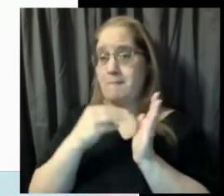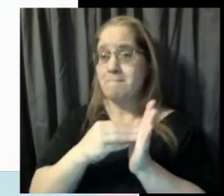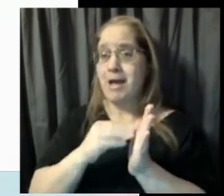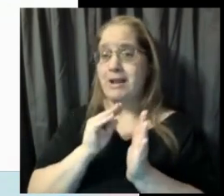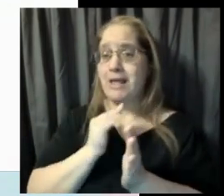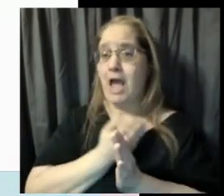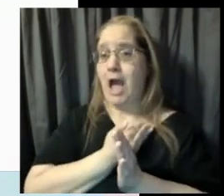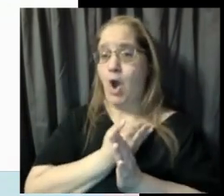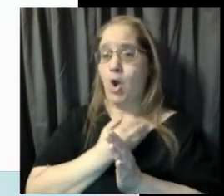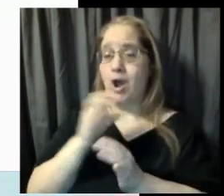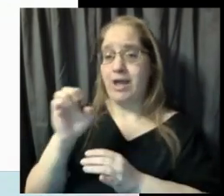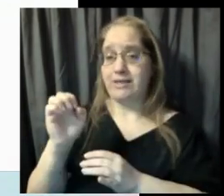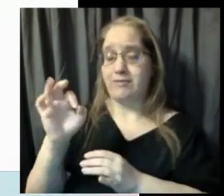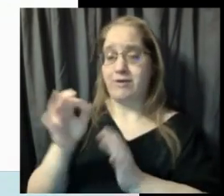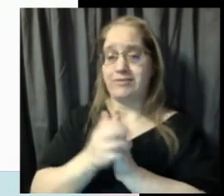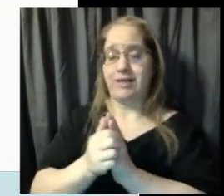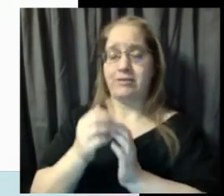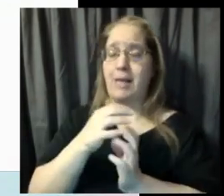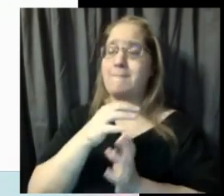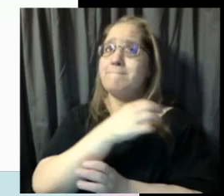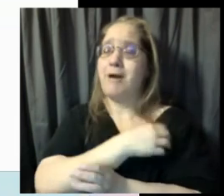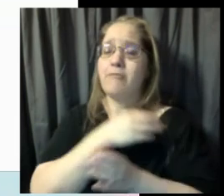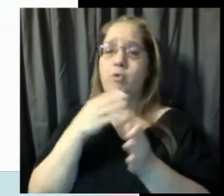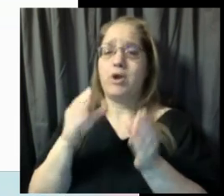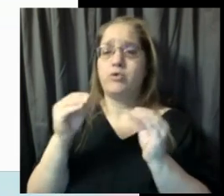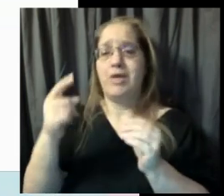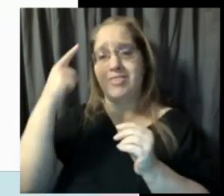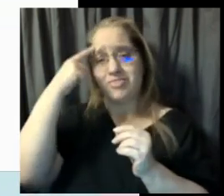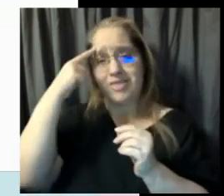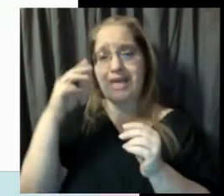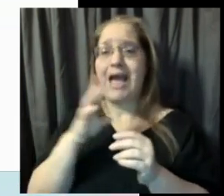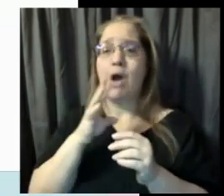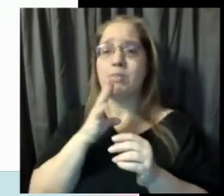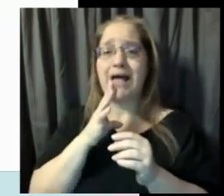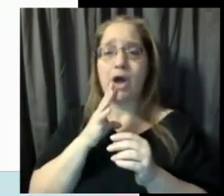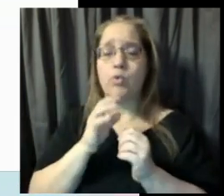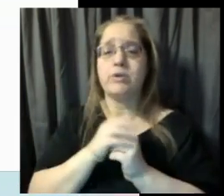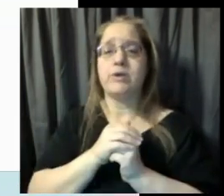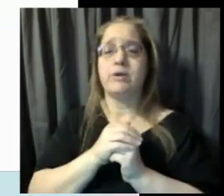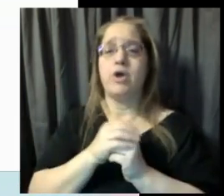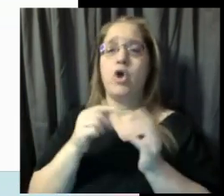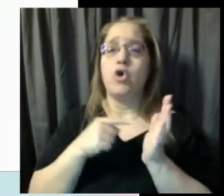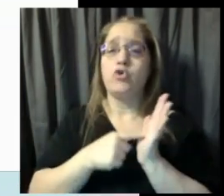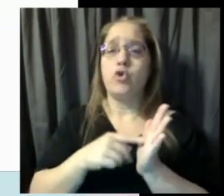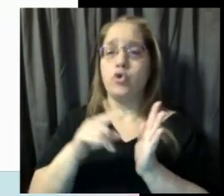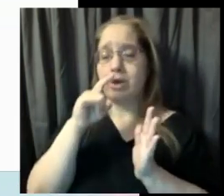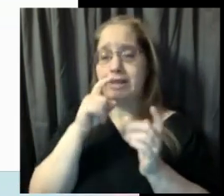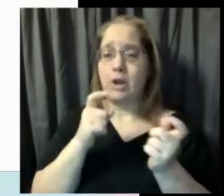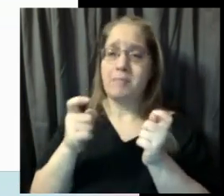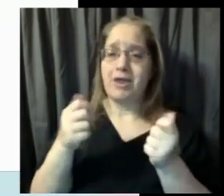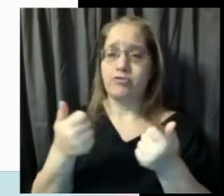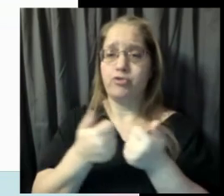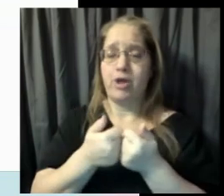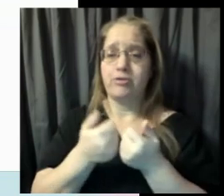modeling executive function skills is one of the most powerful ways to teach them. Think out loud. Show your child how to manage these challenges and break